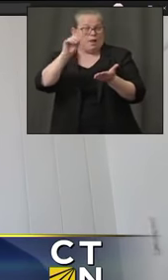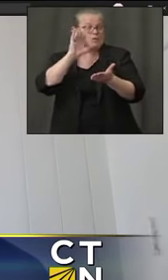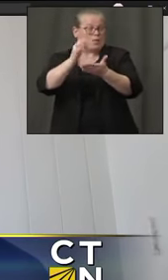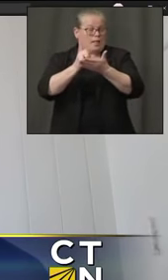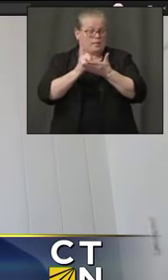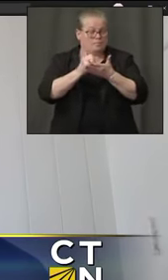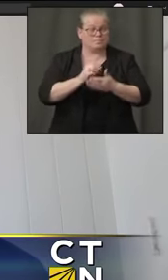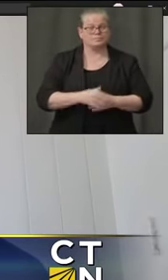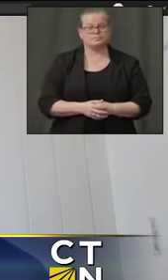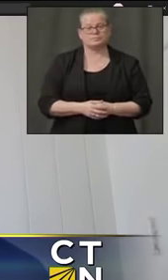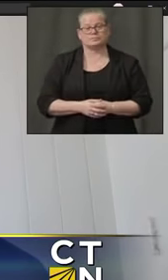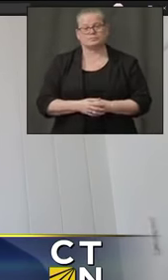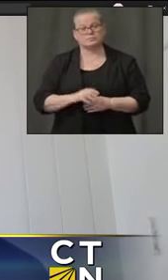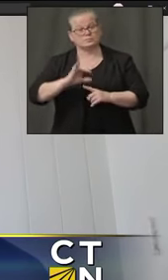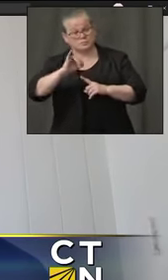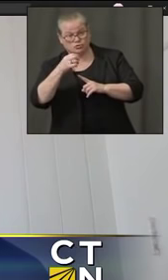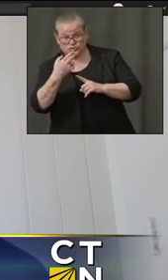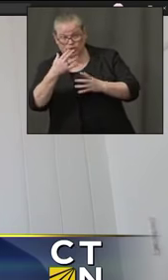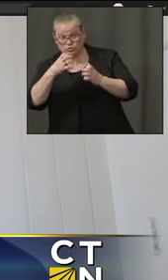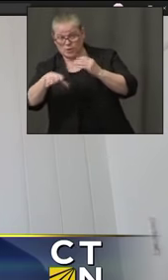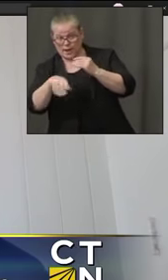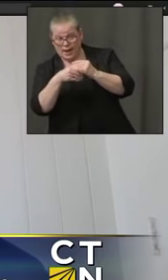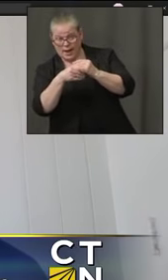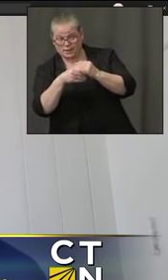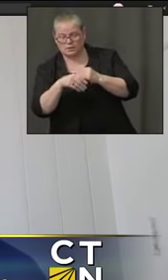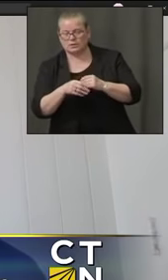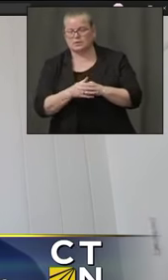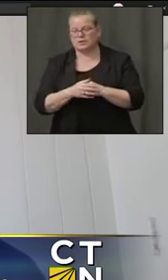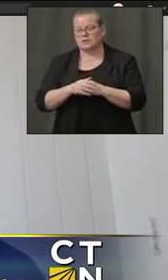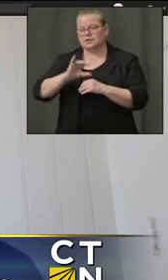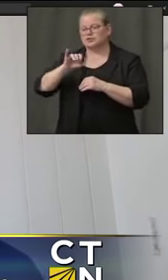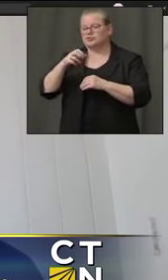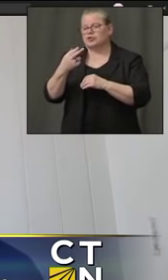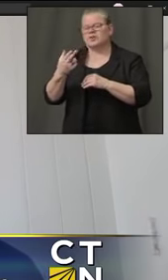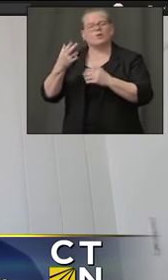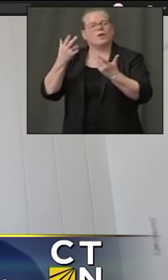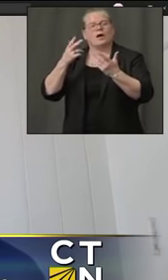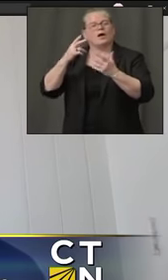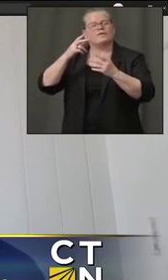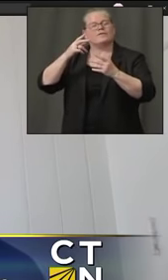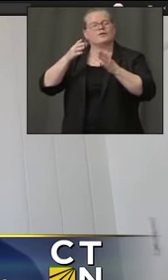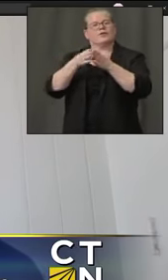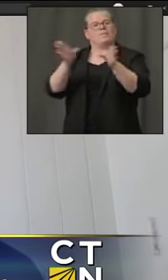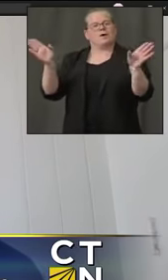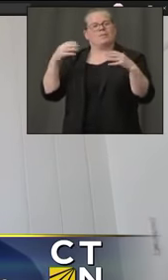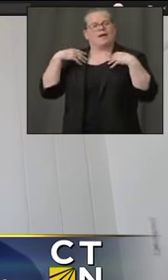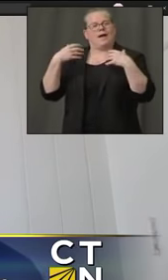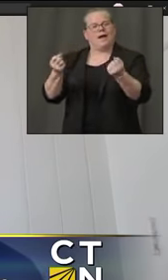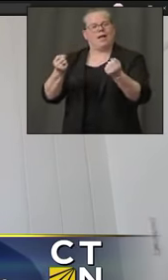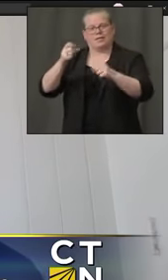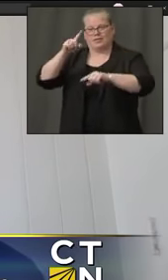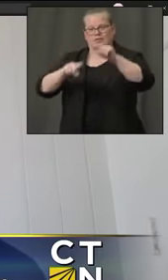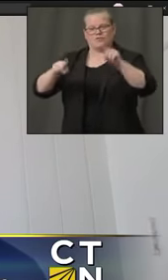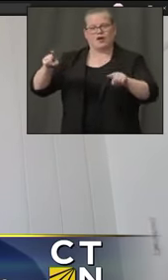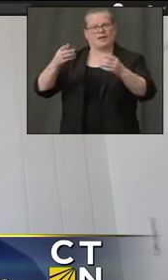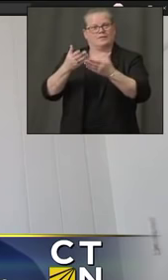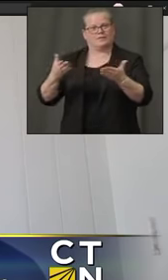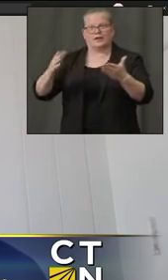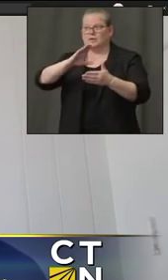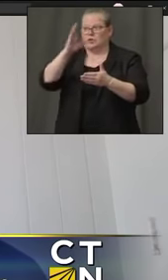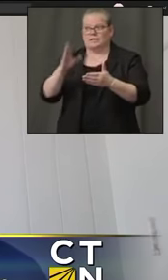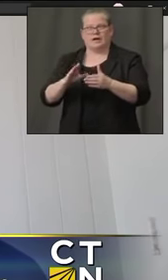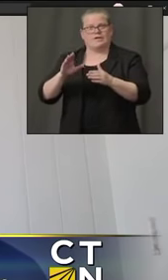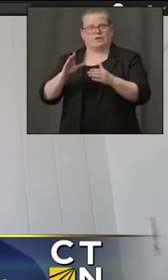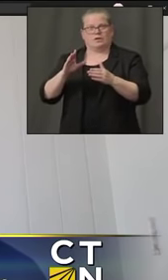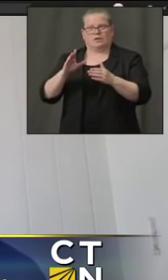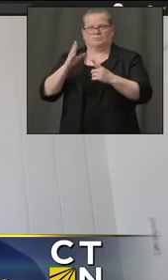health perspective, a wide variety of things that have never been done before in state government here in Connecticut or really anywhere else. And then